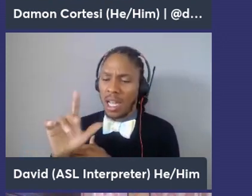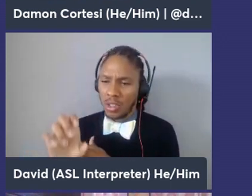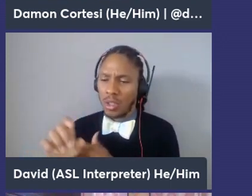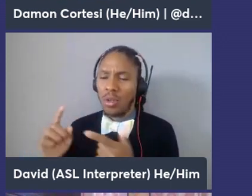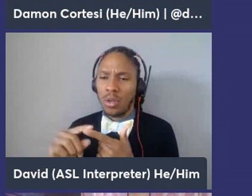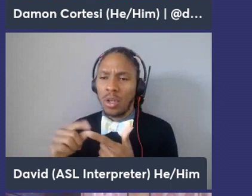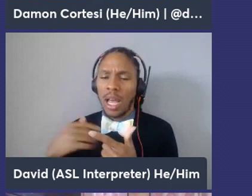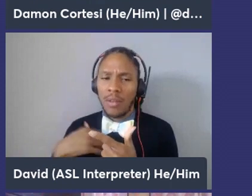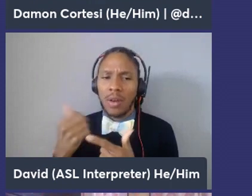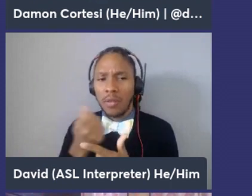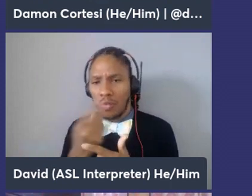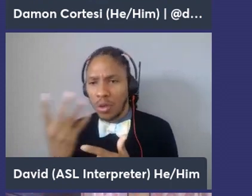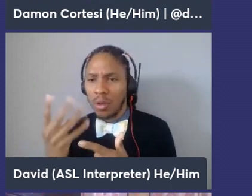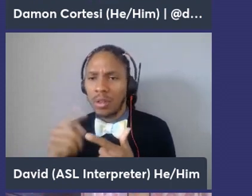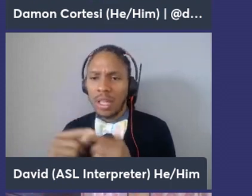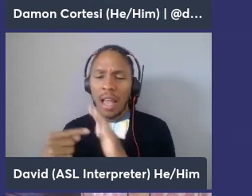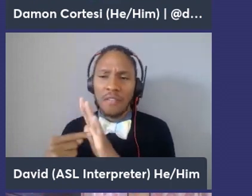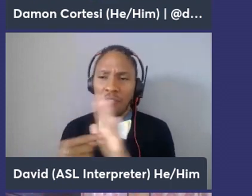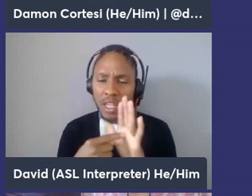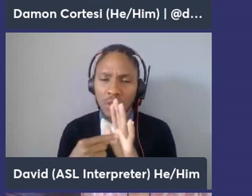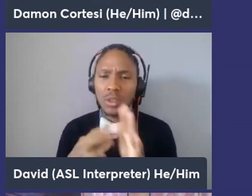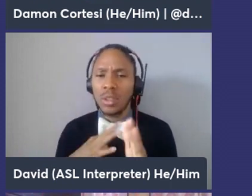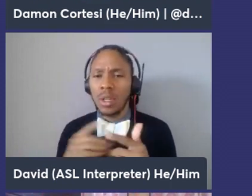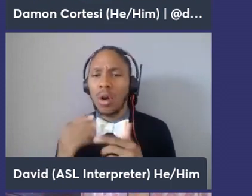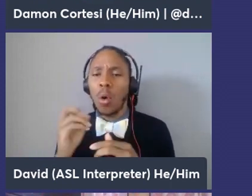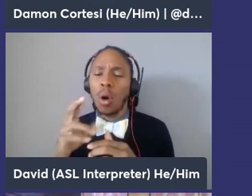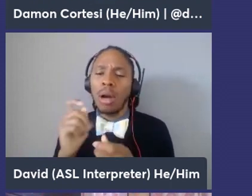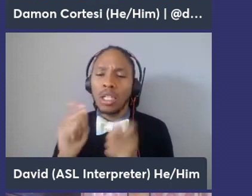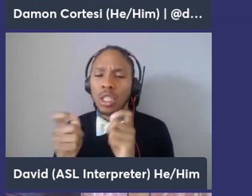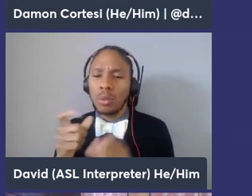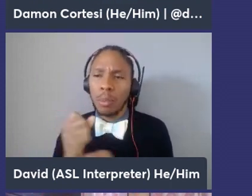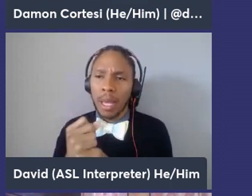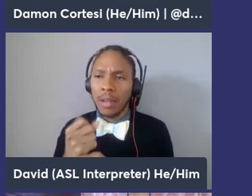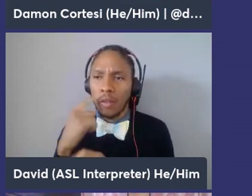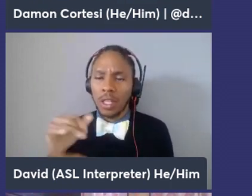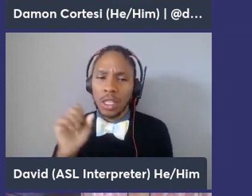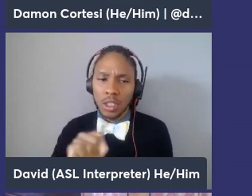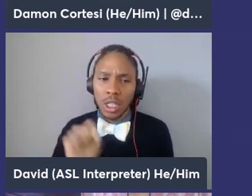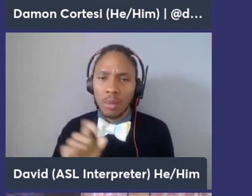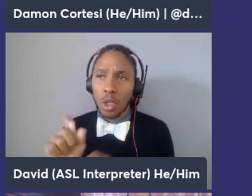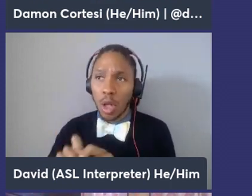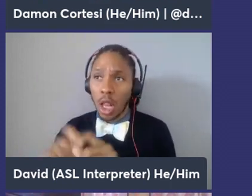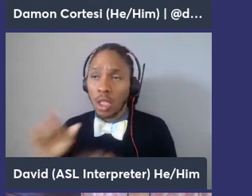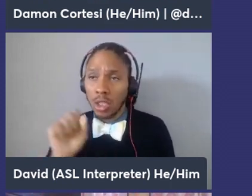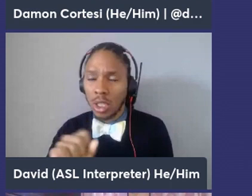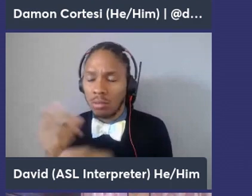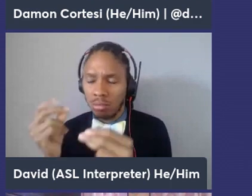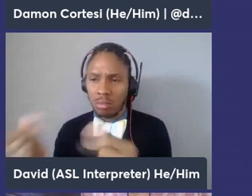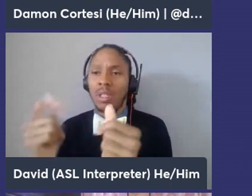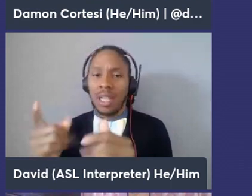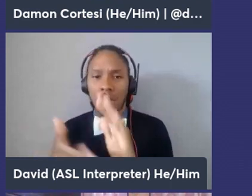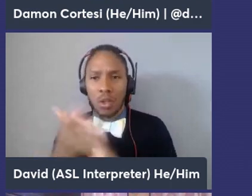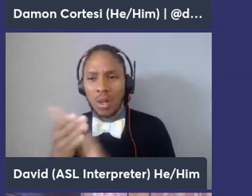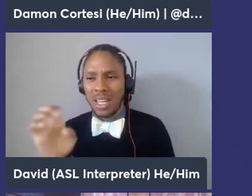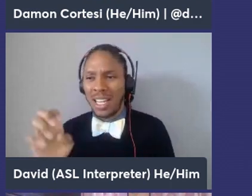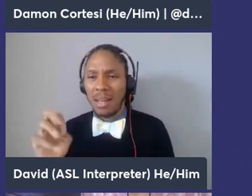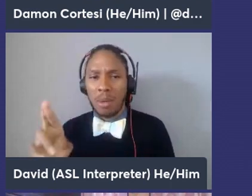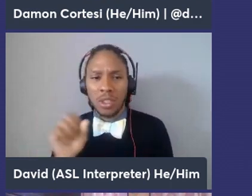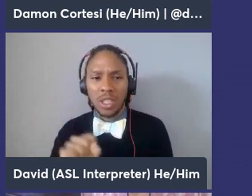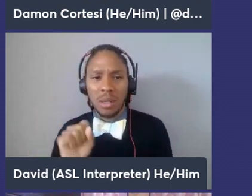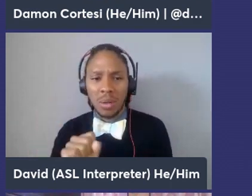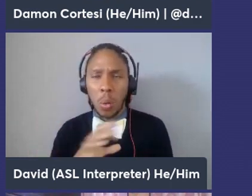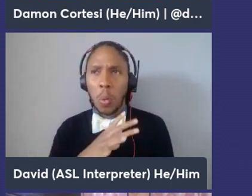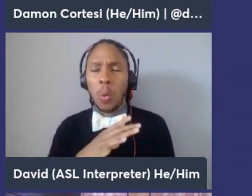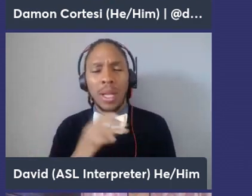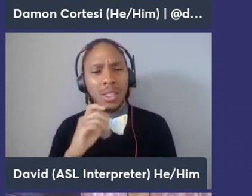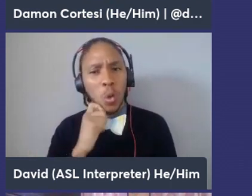a few features or adjustments you had to make to the job. You launched the job, and all of a sudden, you're actually running this EMR job, and I think that's super